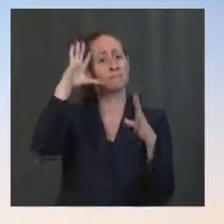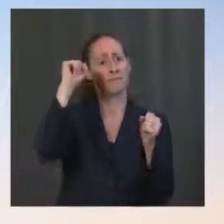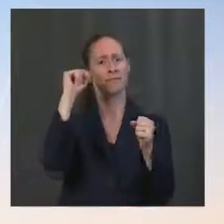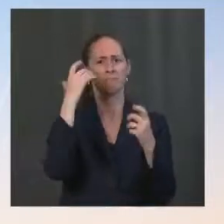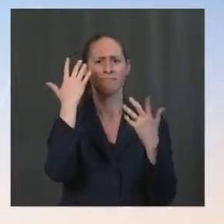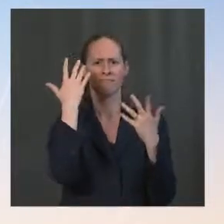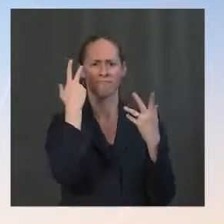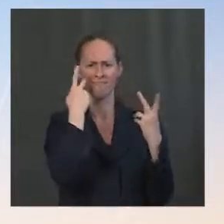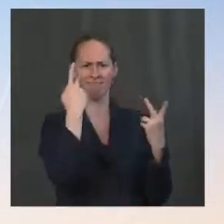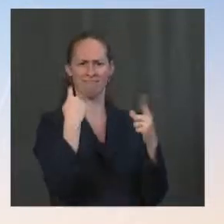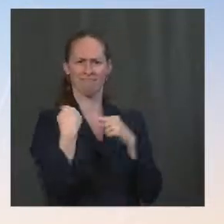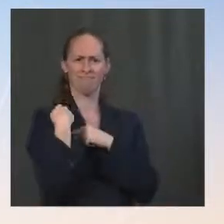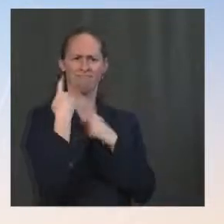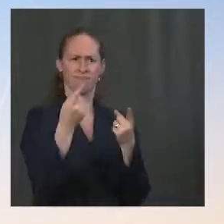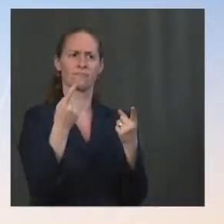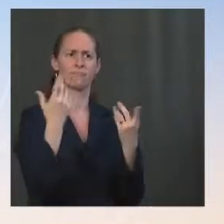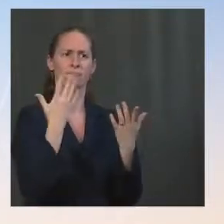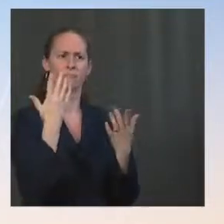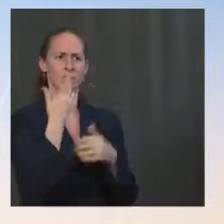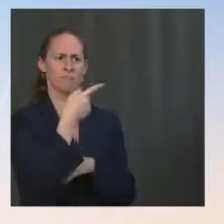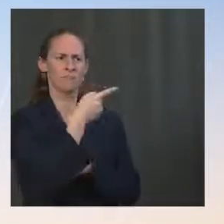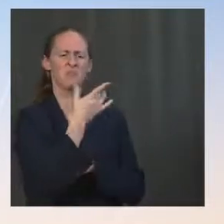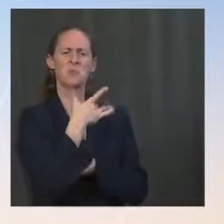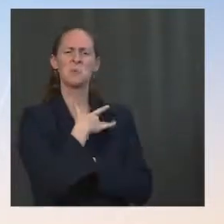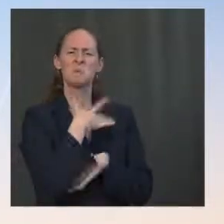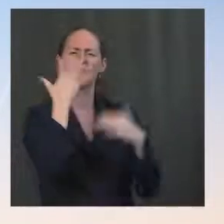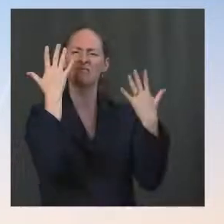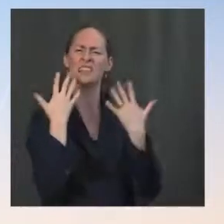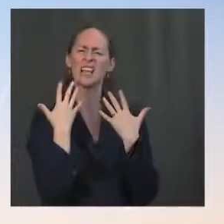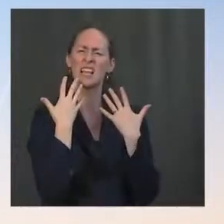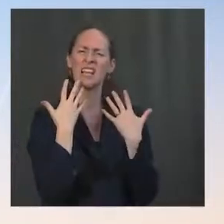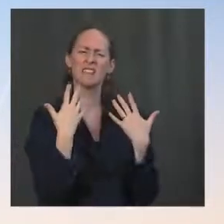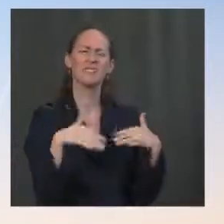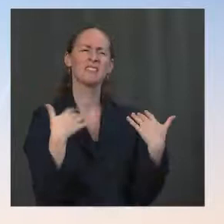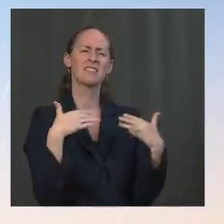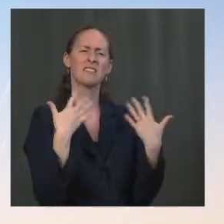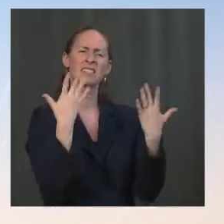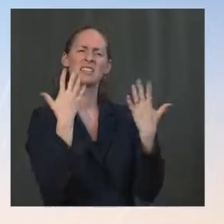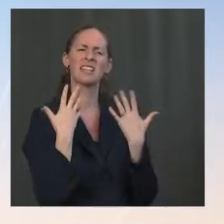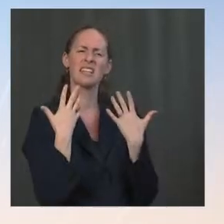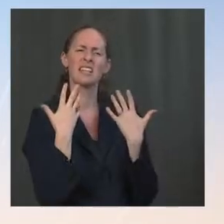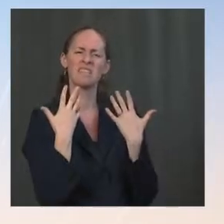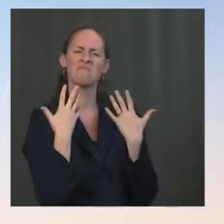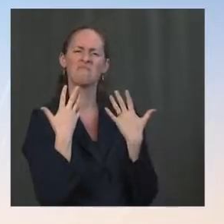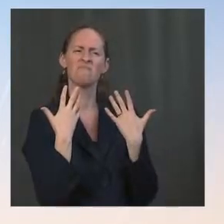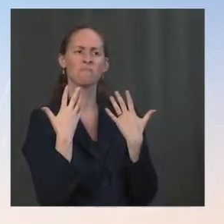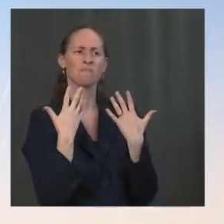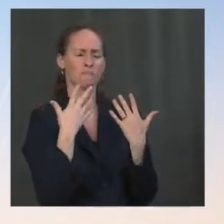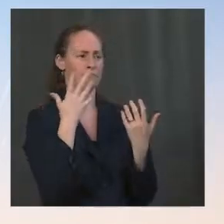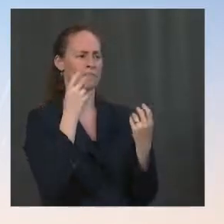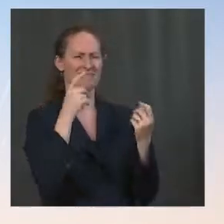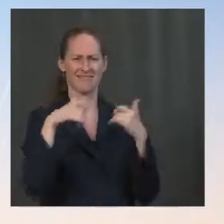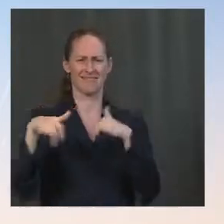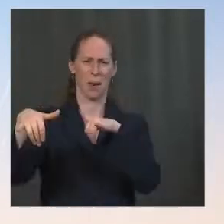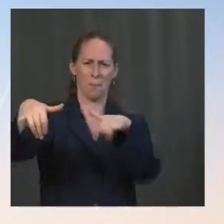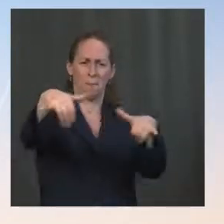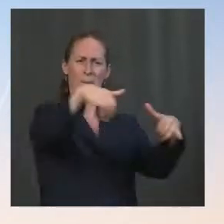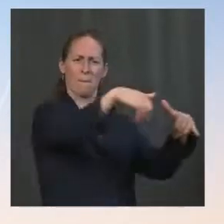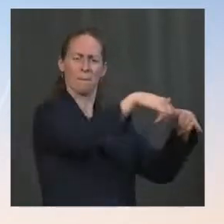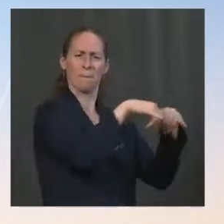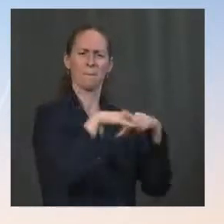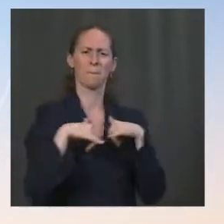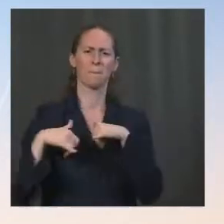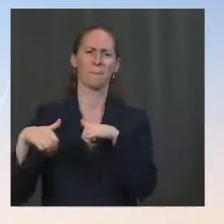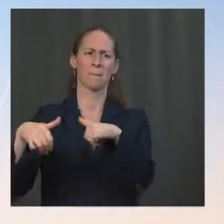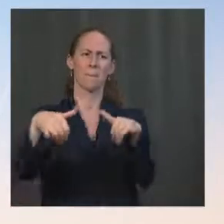a tragedy, and one that was felt viscerally by the leaders of the military as well. And losing members of